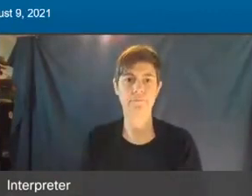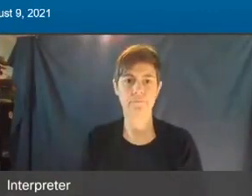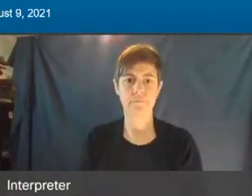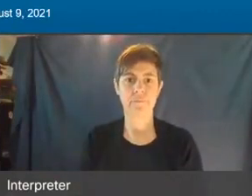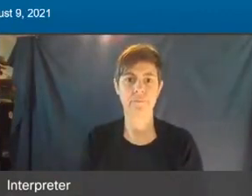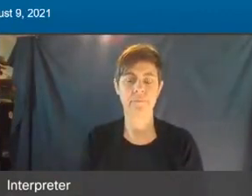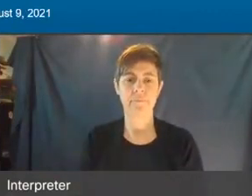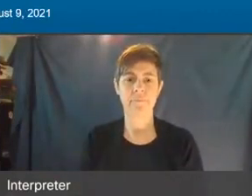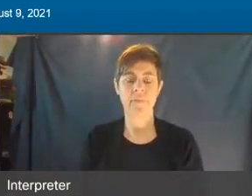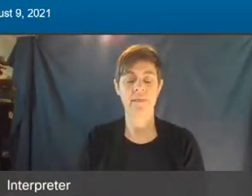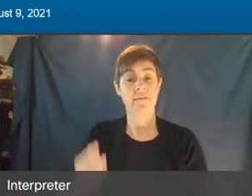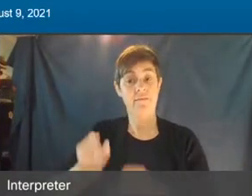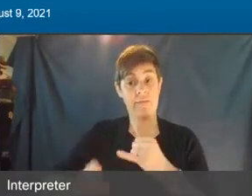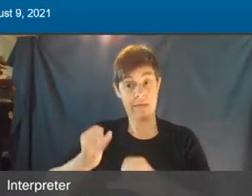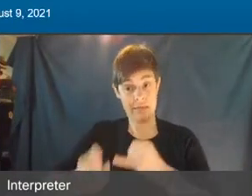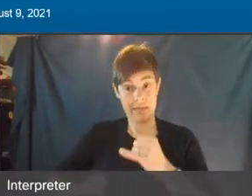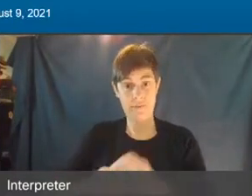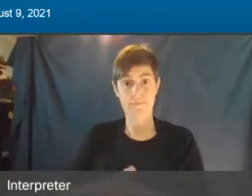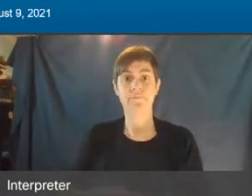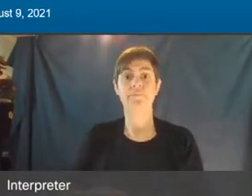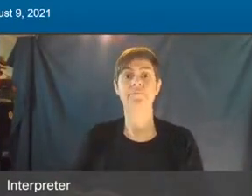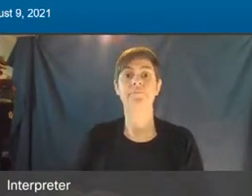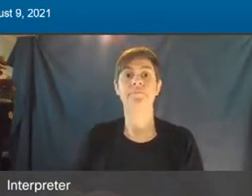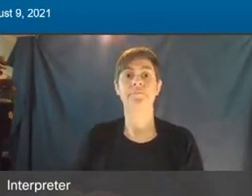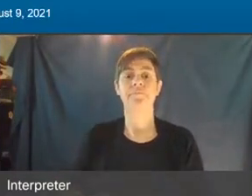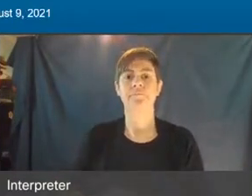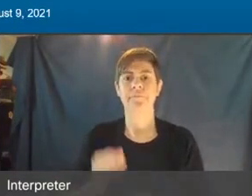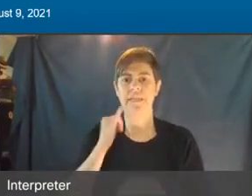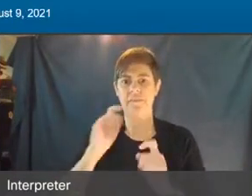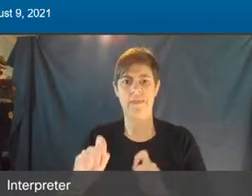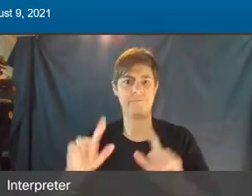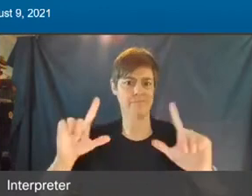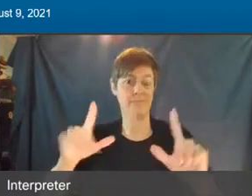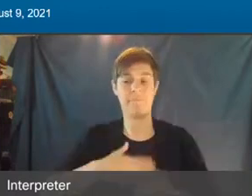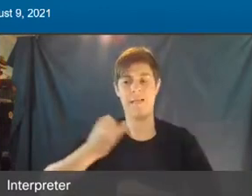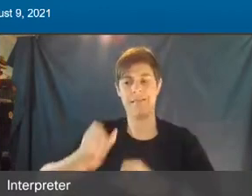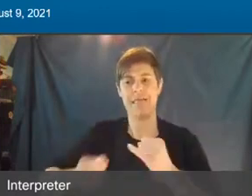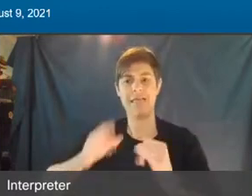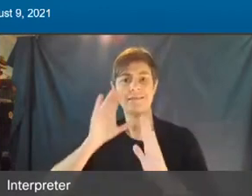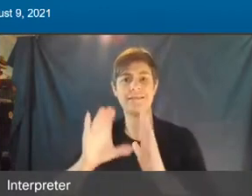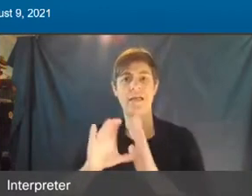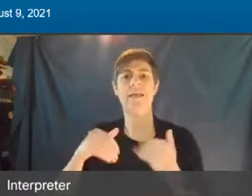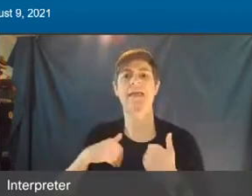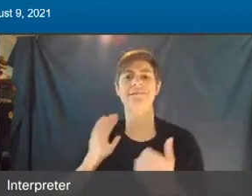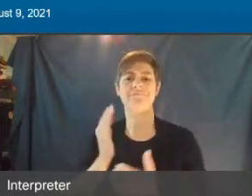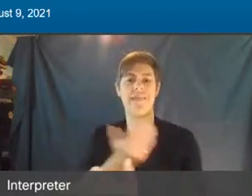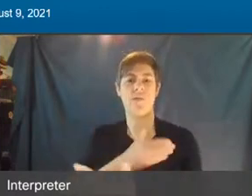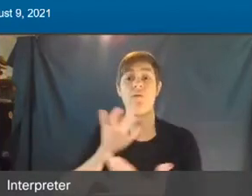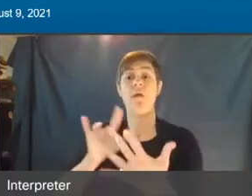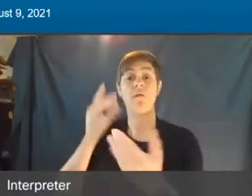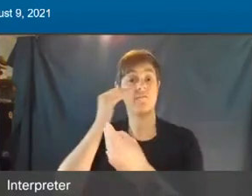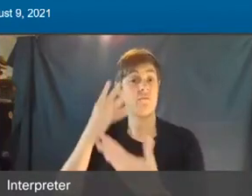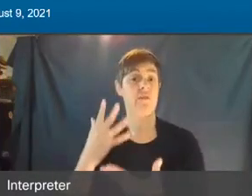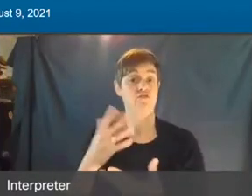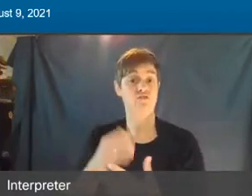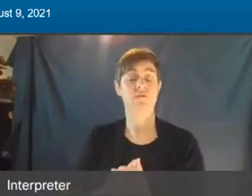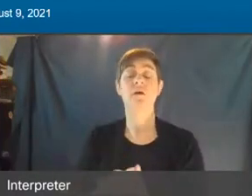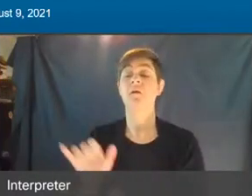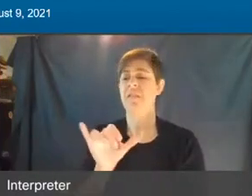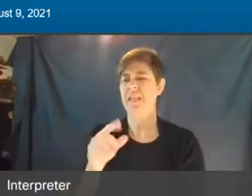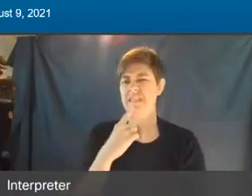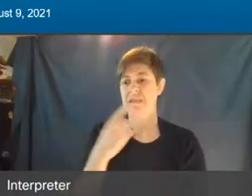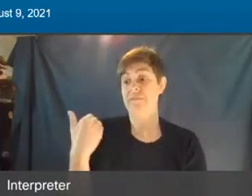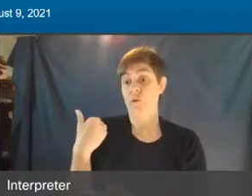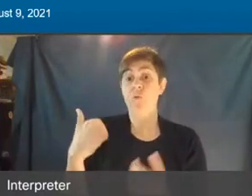And then finally, if we're able to get it up here, my last slide has our contact information. As I mentioned, we have a webpage